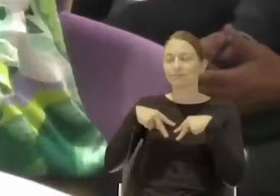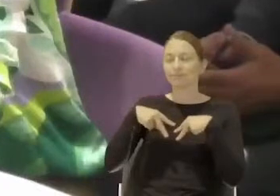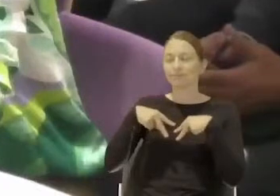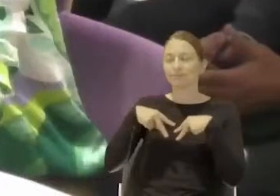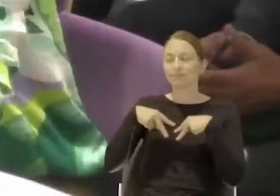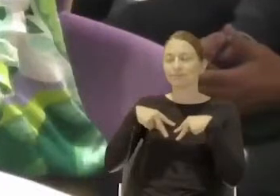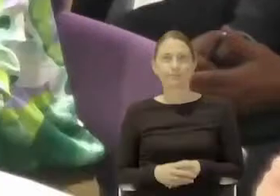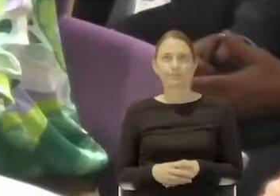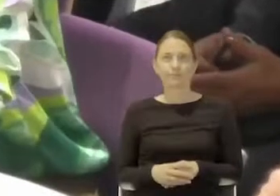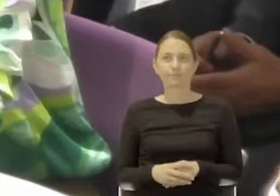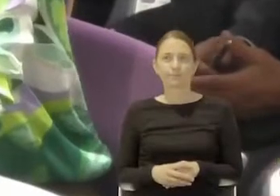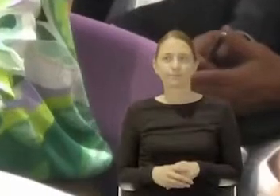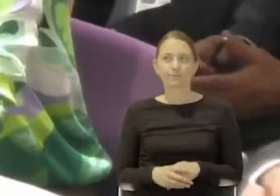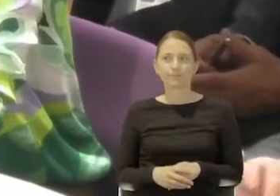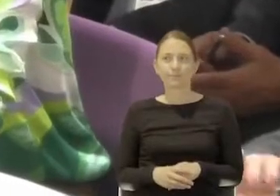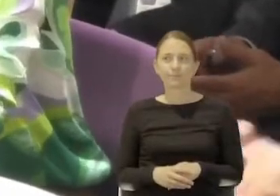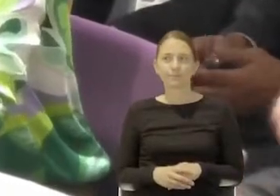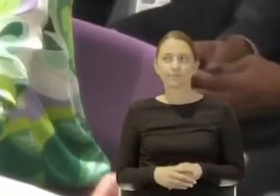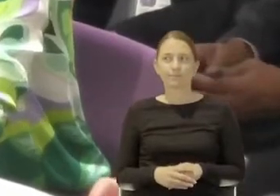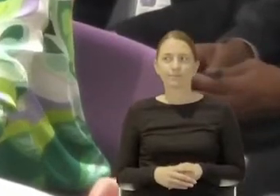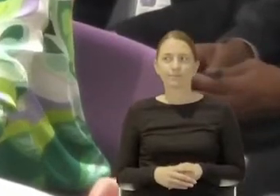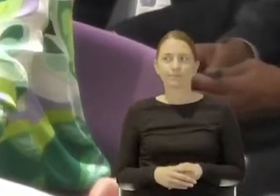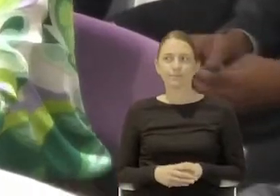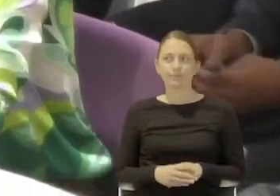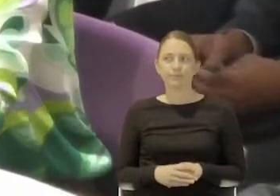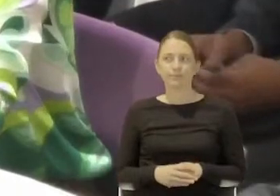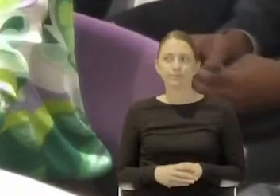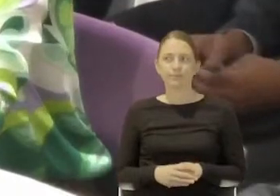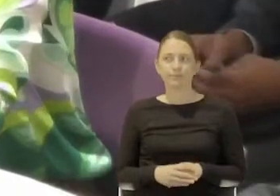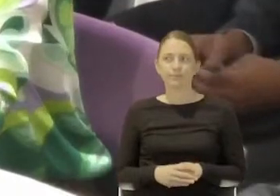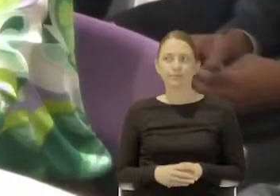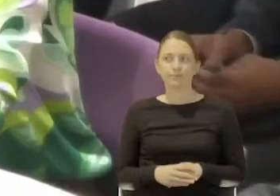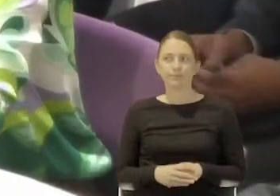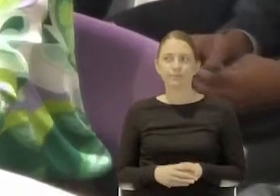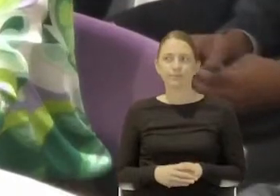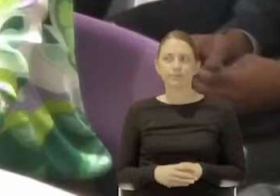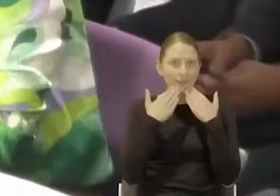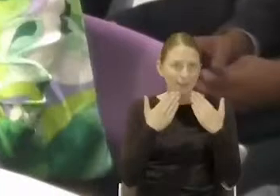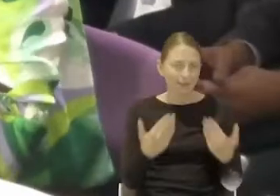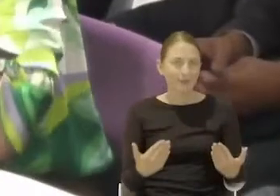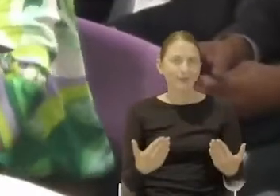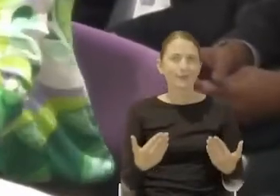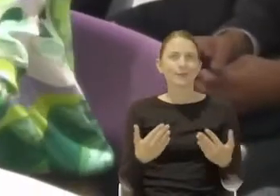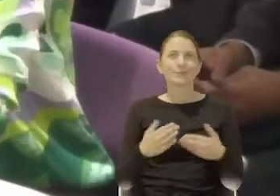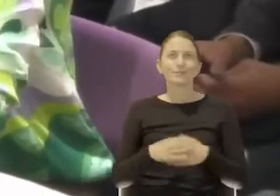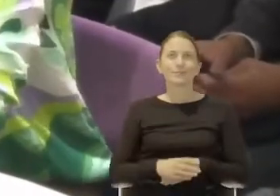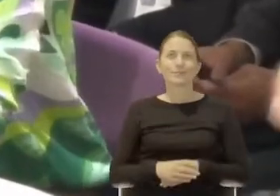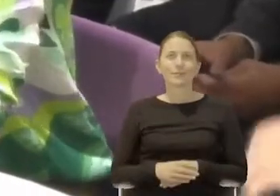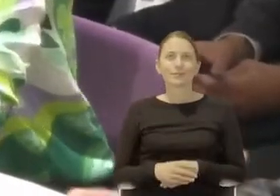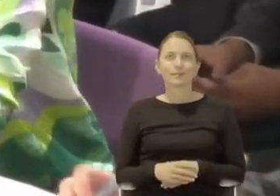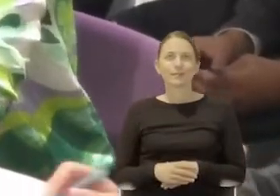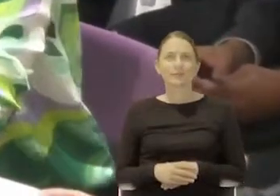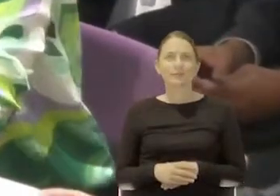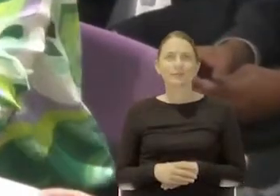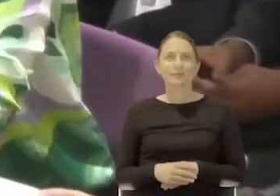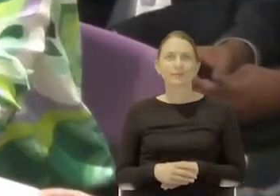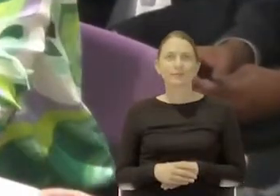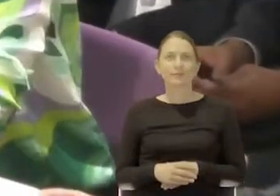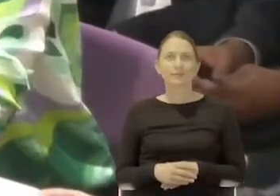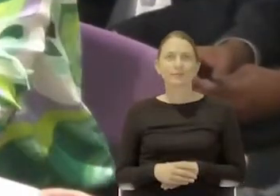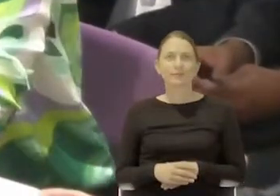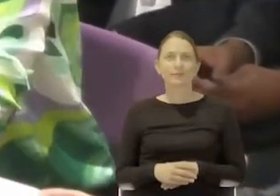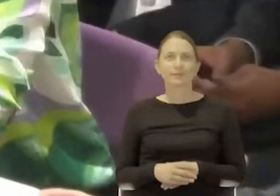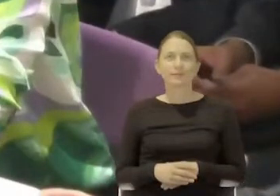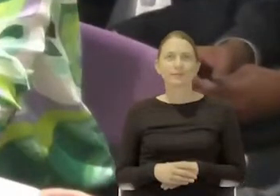From the Kingdom of Morocco, that's the Director General of Local Government in Ministry of Interior. Some of the points that we've captured here